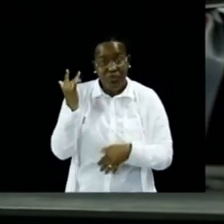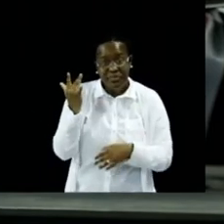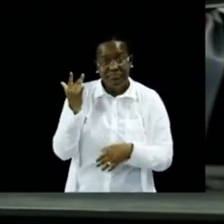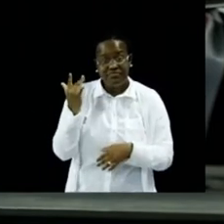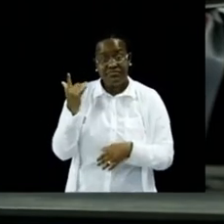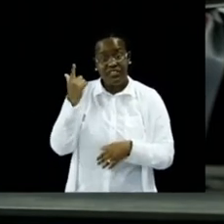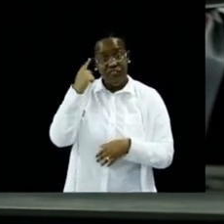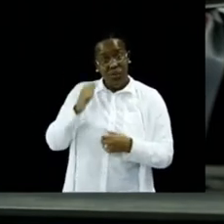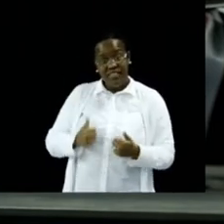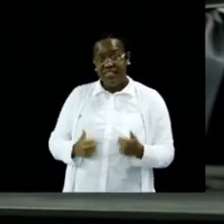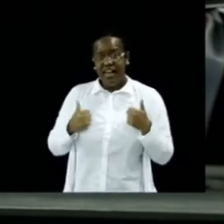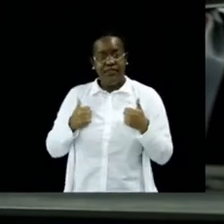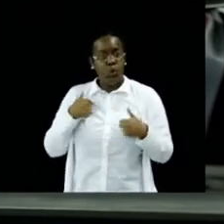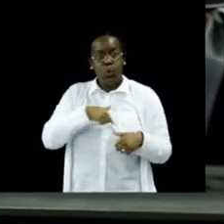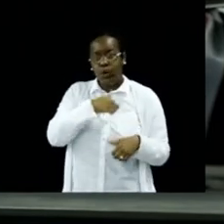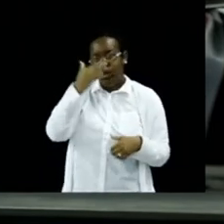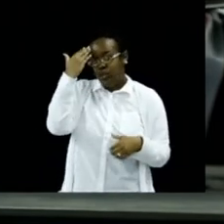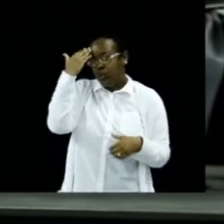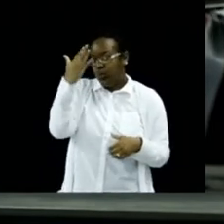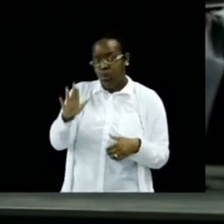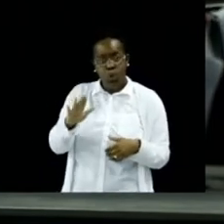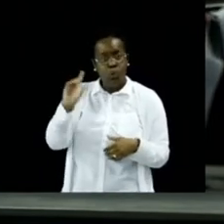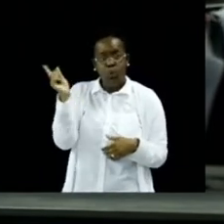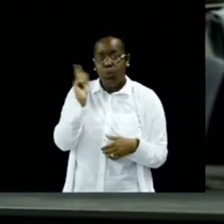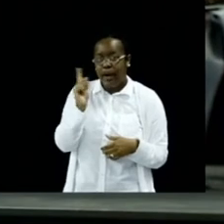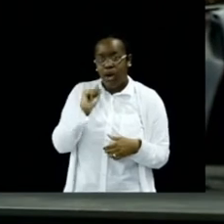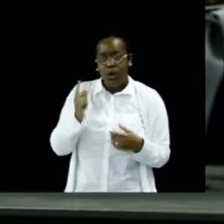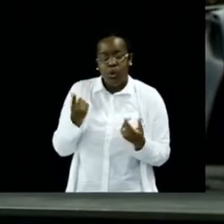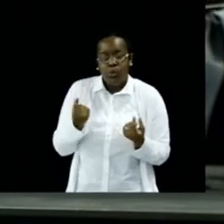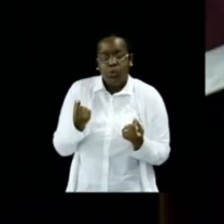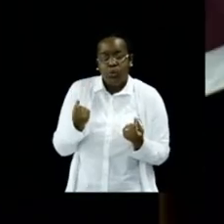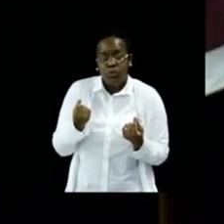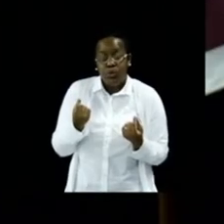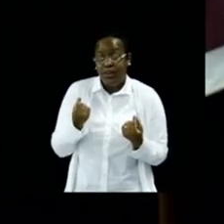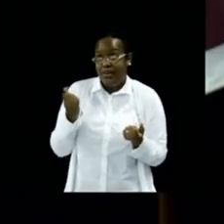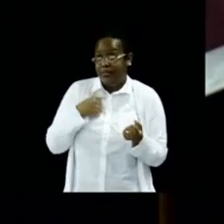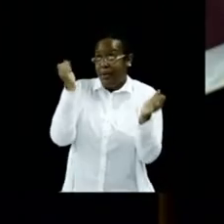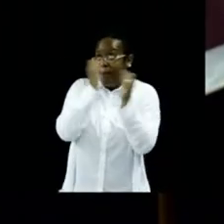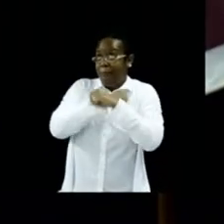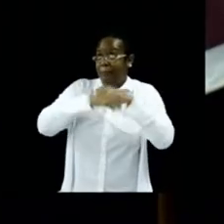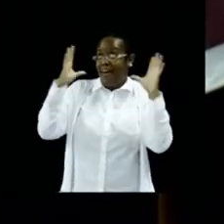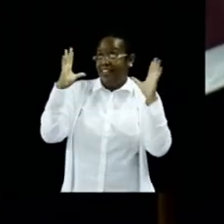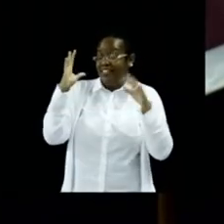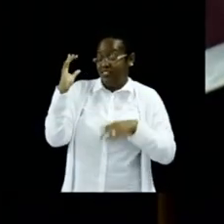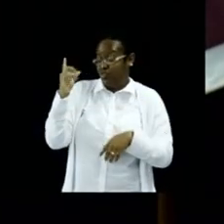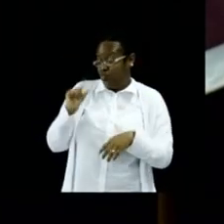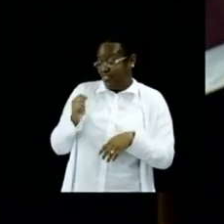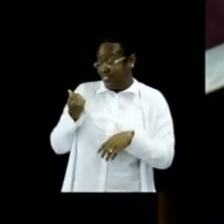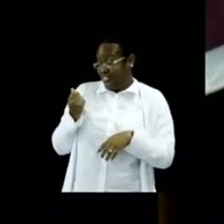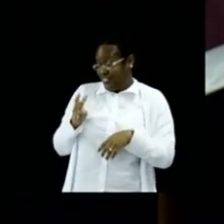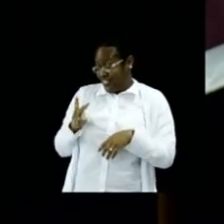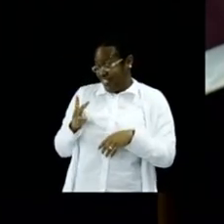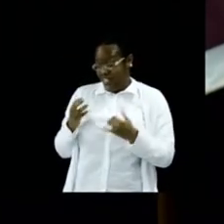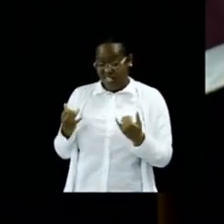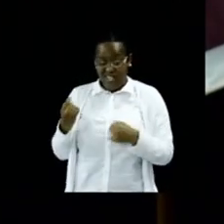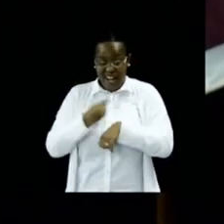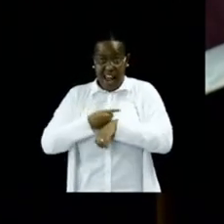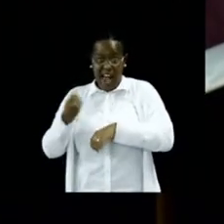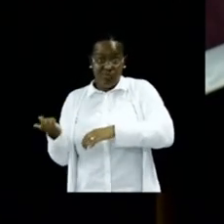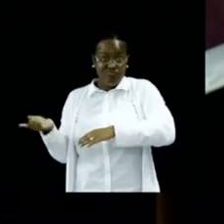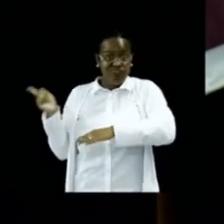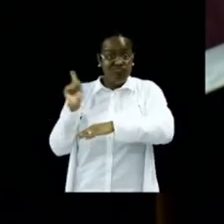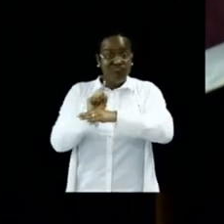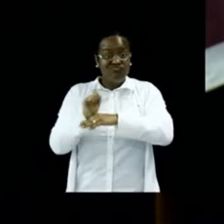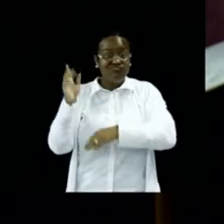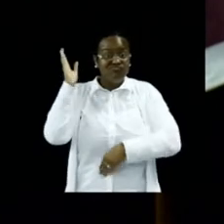we don't know where we're going to be. Never would I have imagined in 2016 that I would be standing before you all today